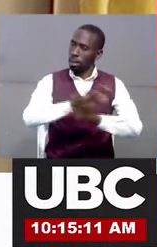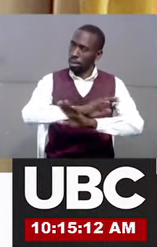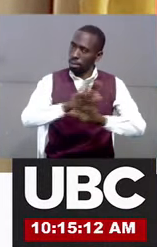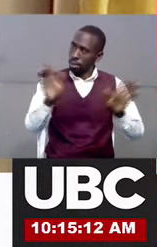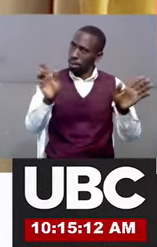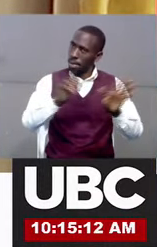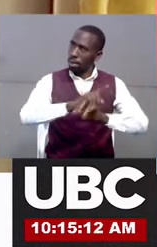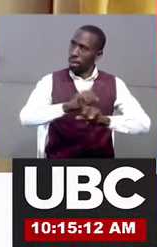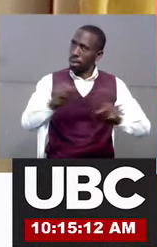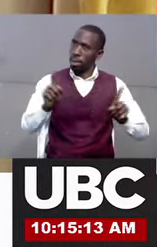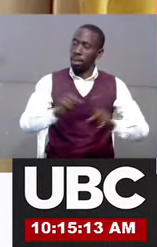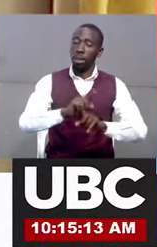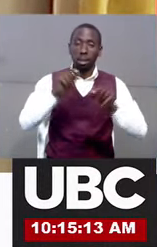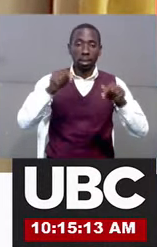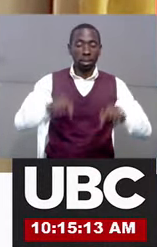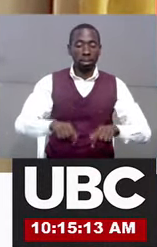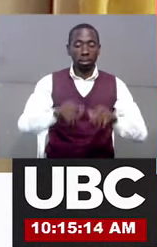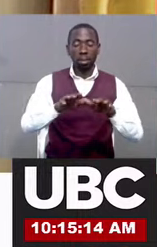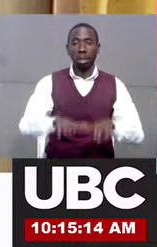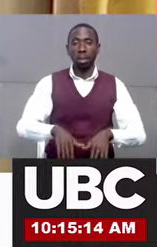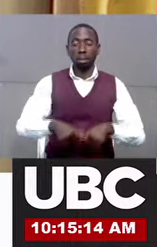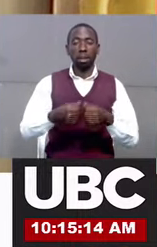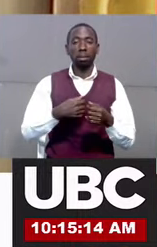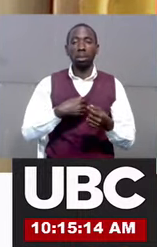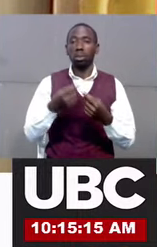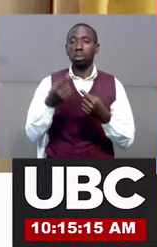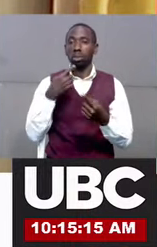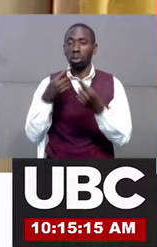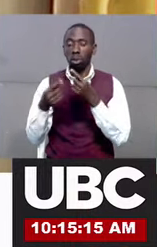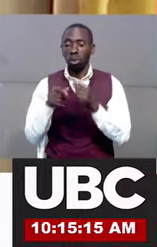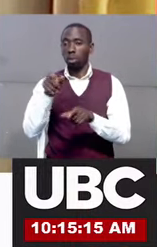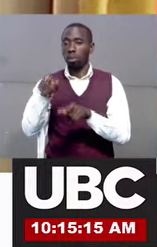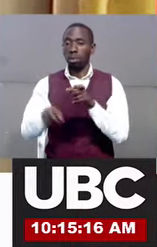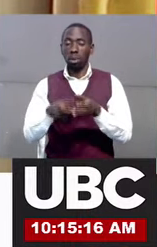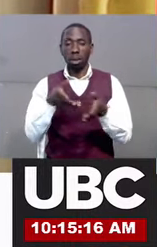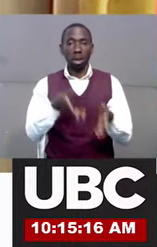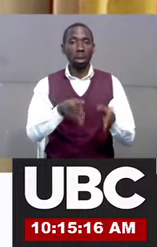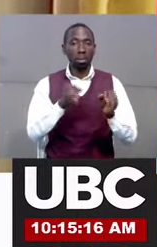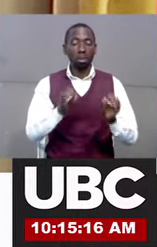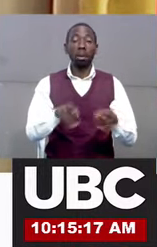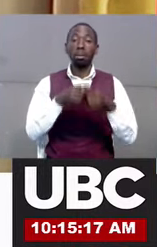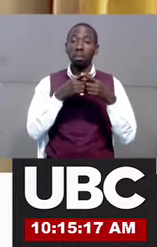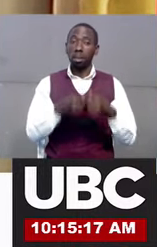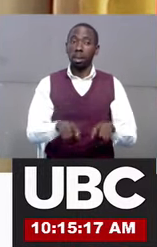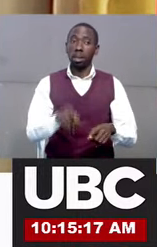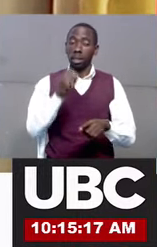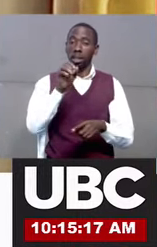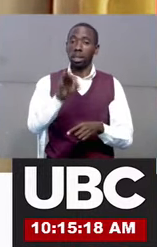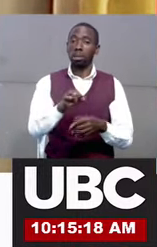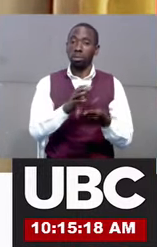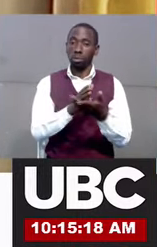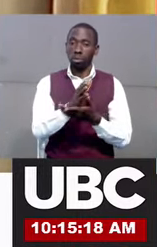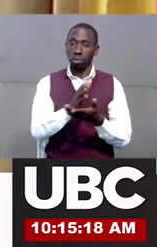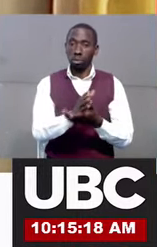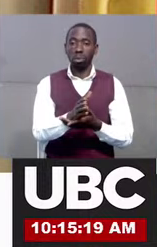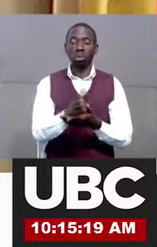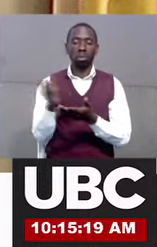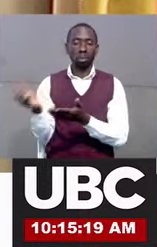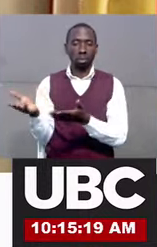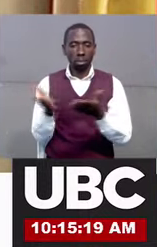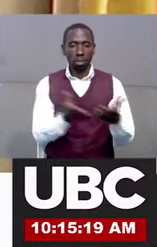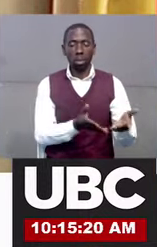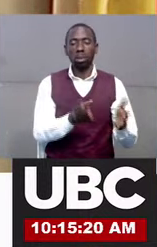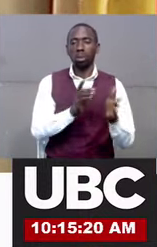The rules of this house. You don't talk about people who are not here. Yes. But if it is true, then you bring the document and lay on